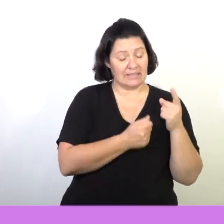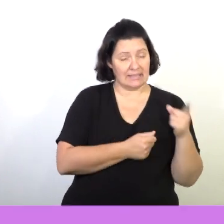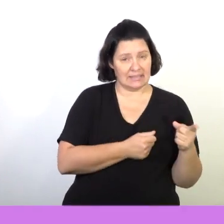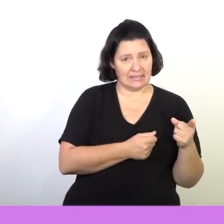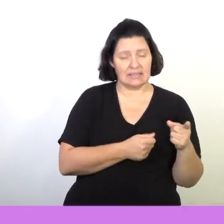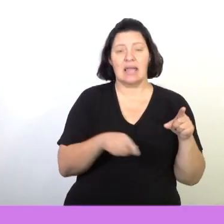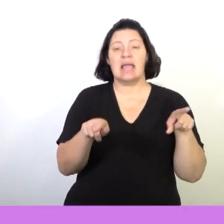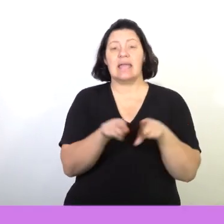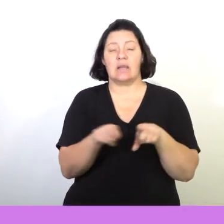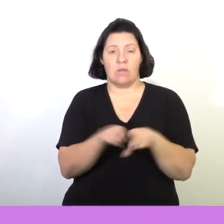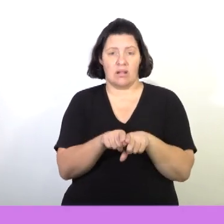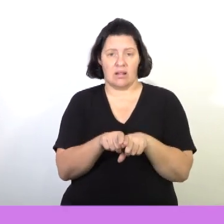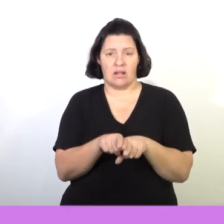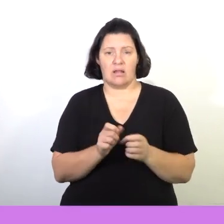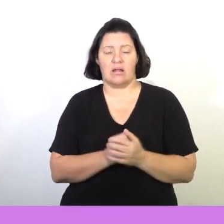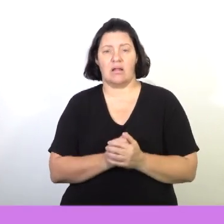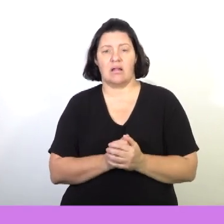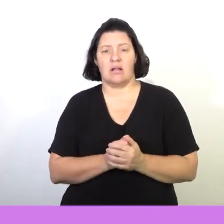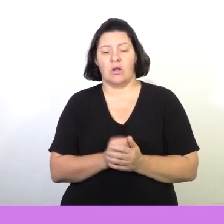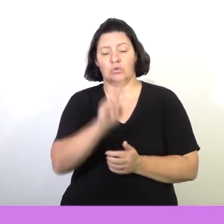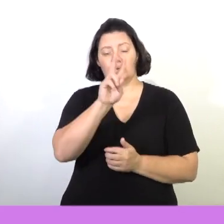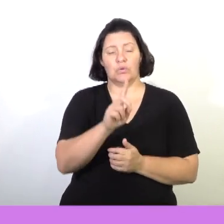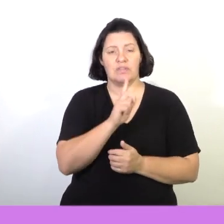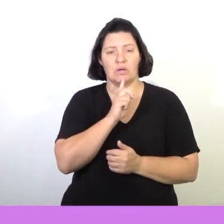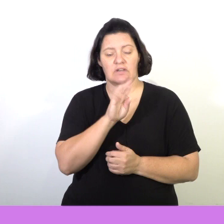cost is equals to